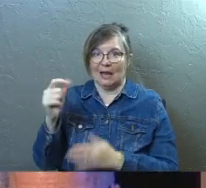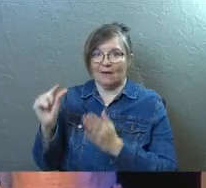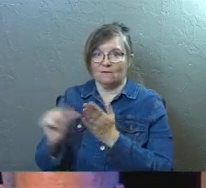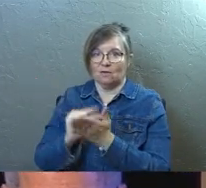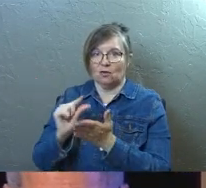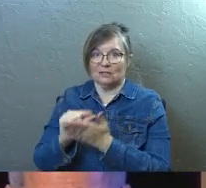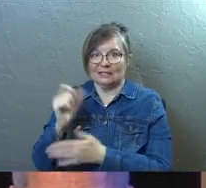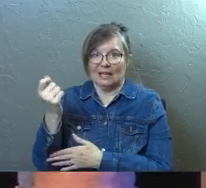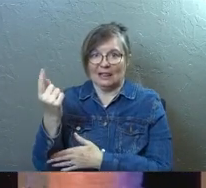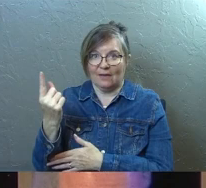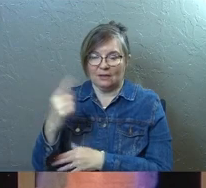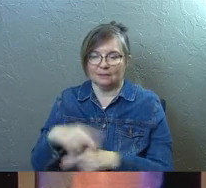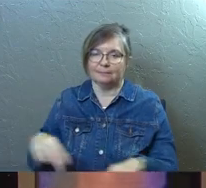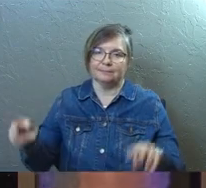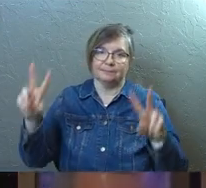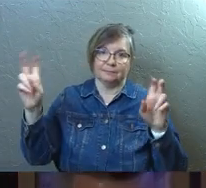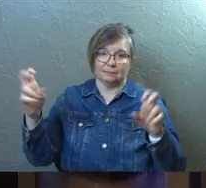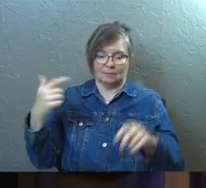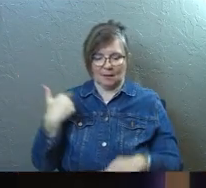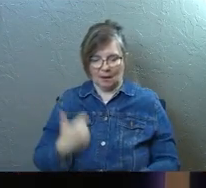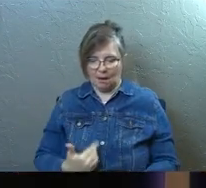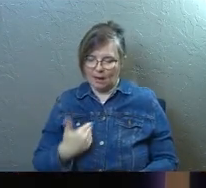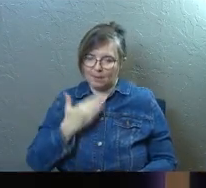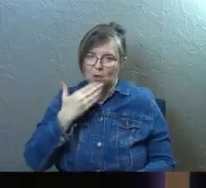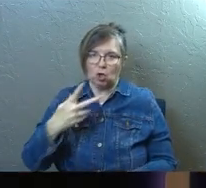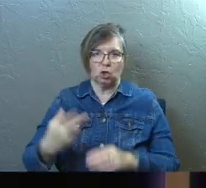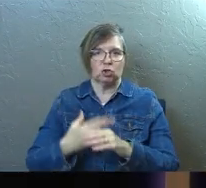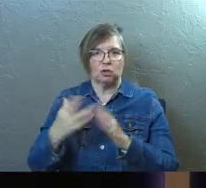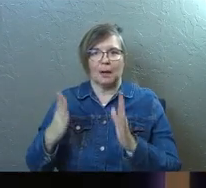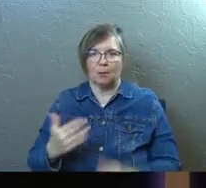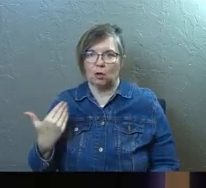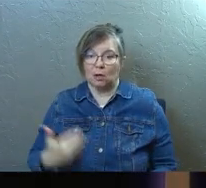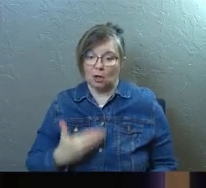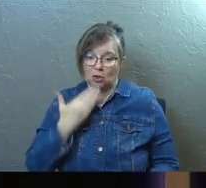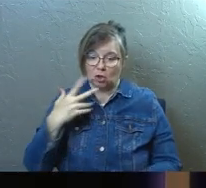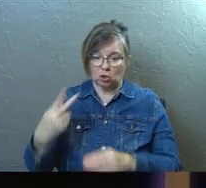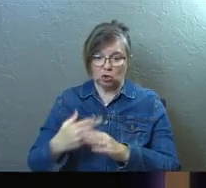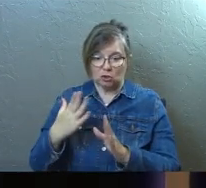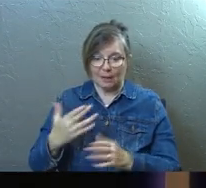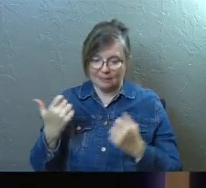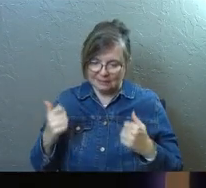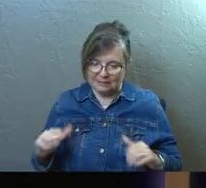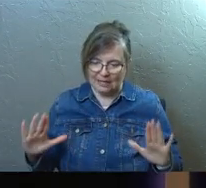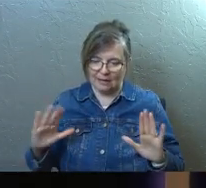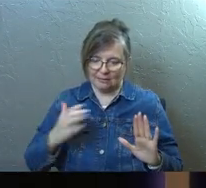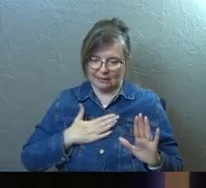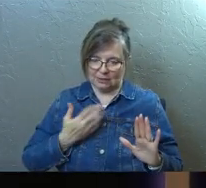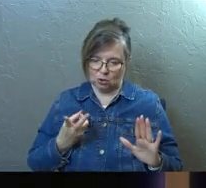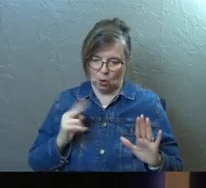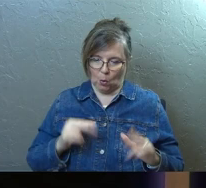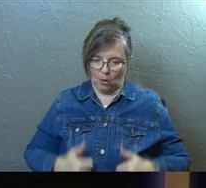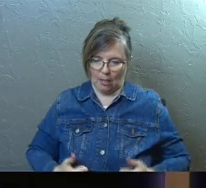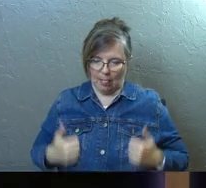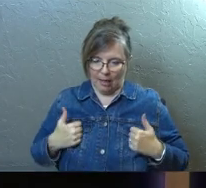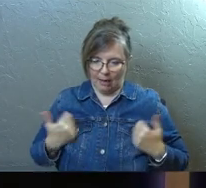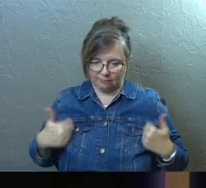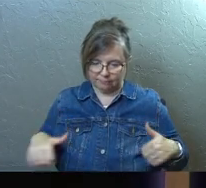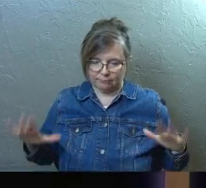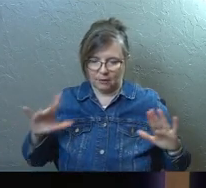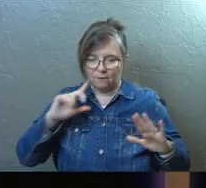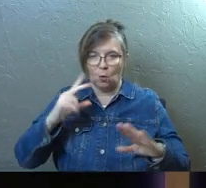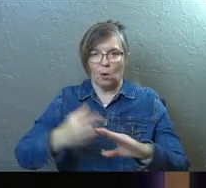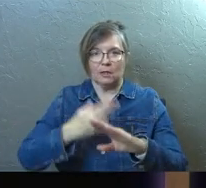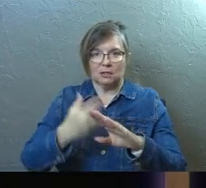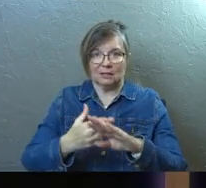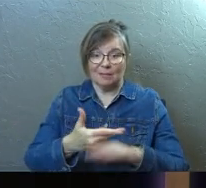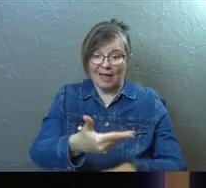11. Jesus says, I am the good shepherd. The good shepherd sacrifices his life for the sheep.